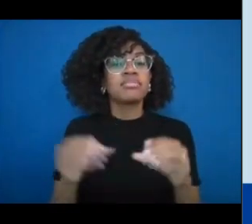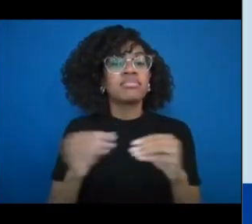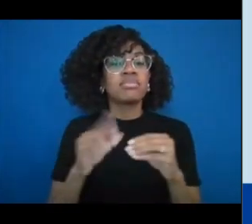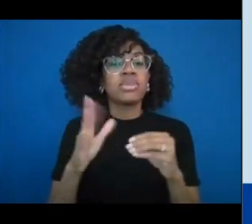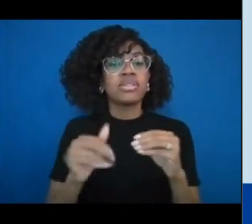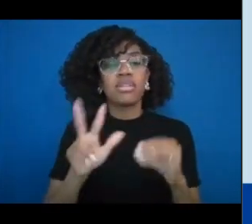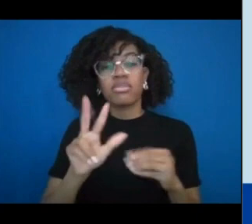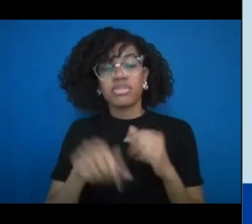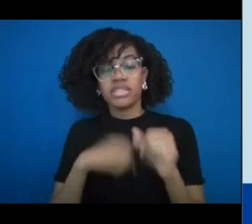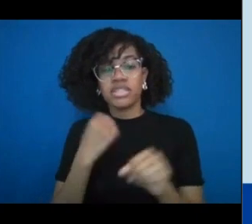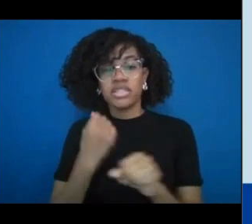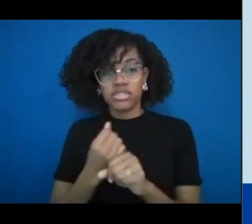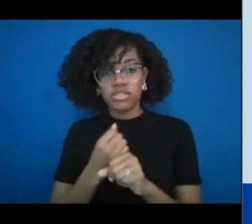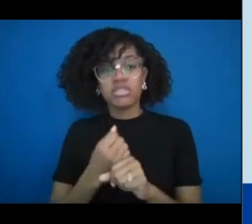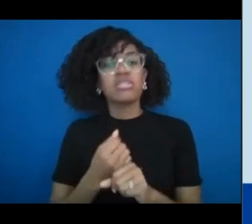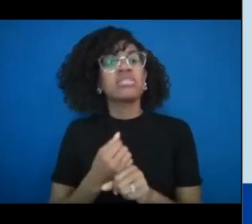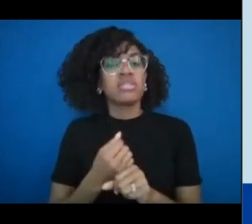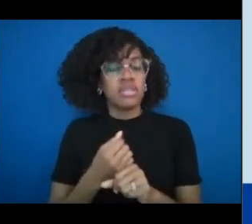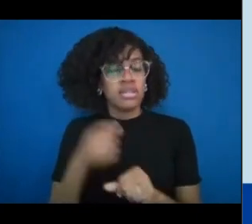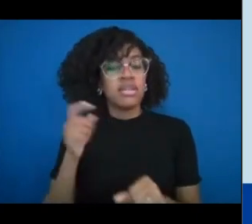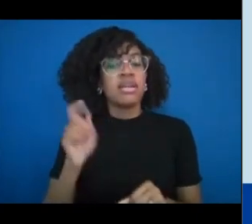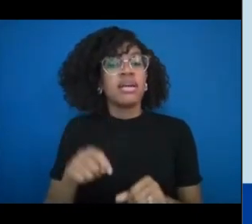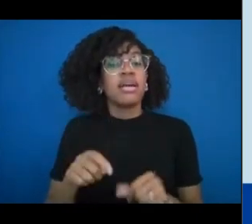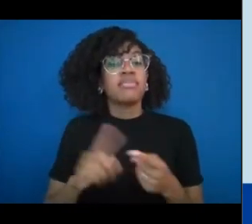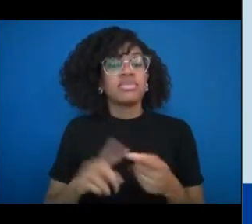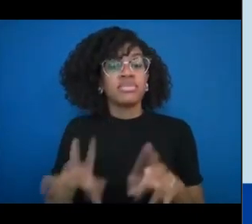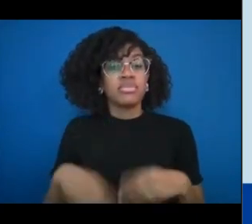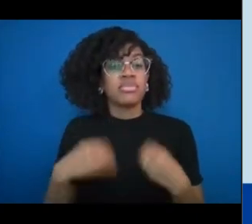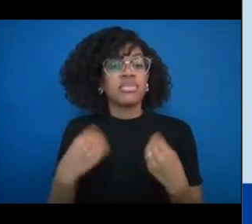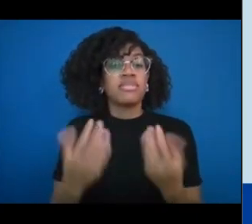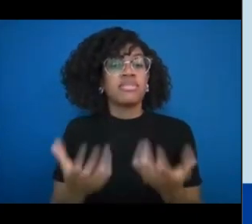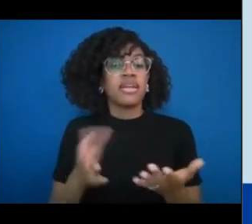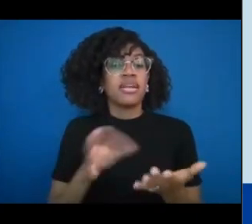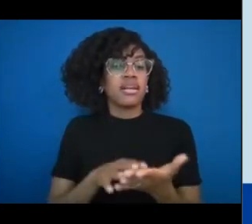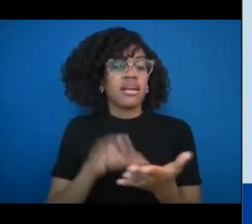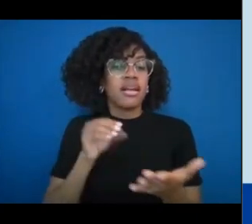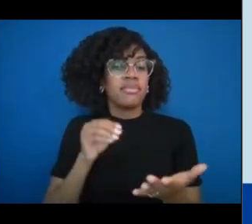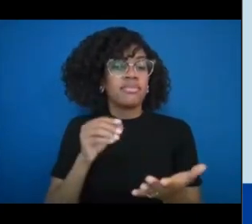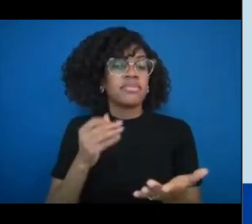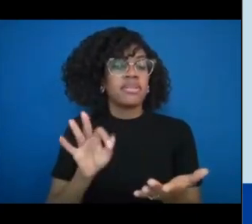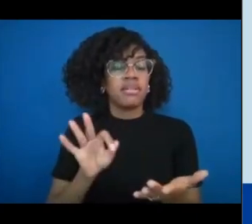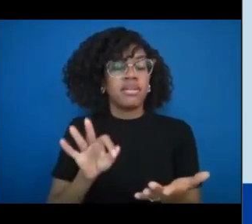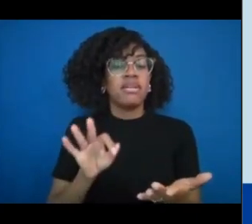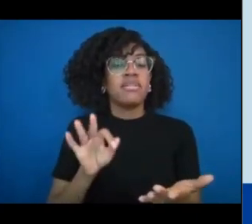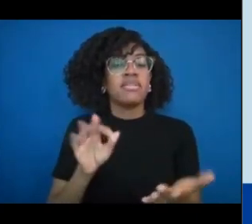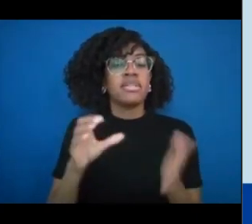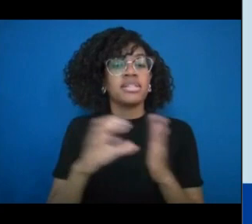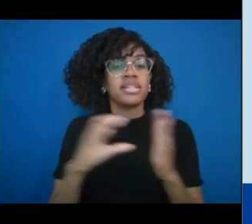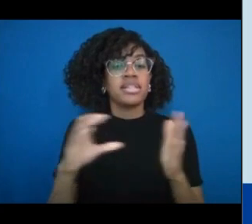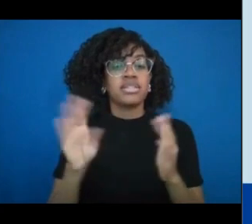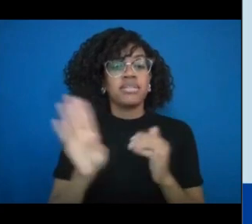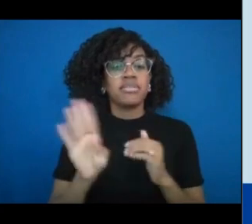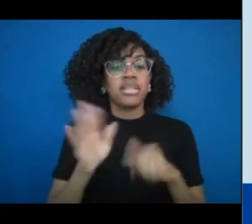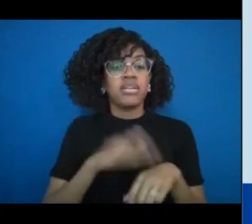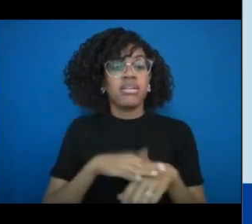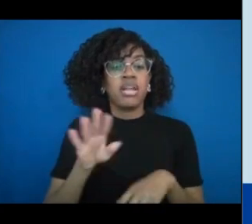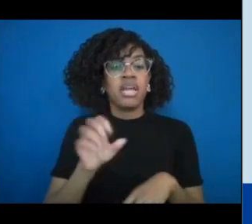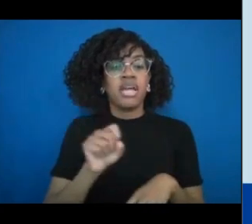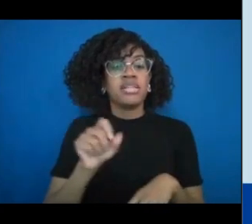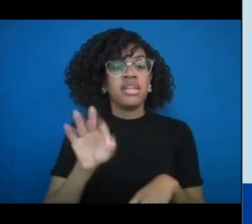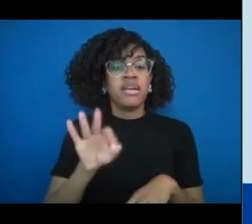3 years, you will need to provide a copy of the section B on the